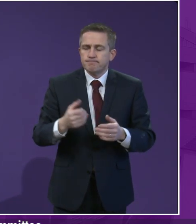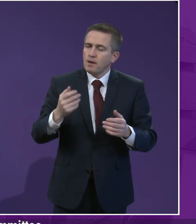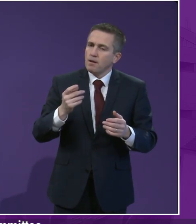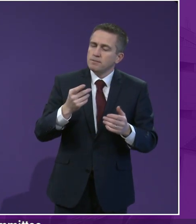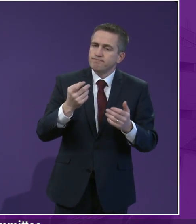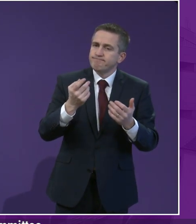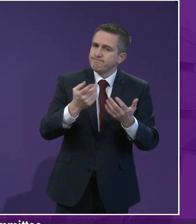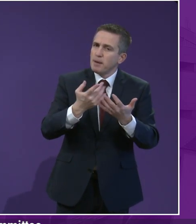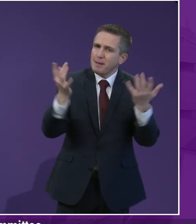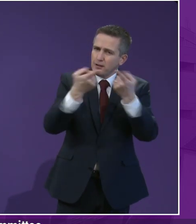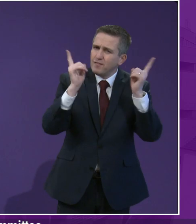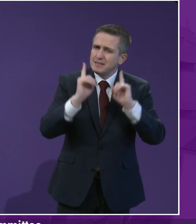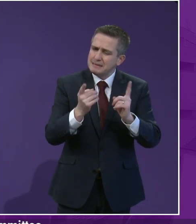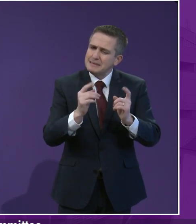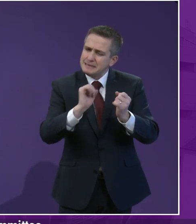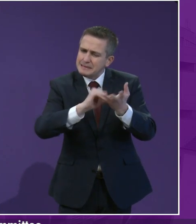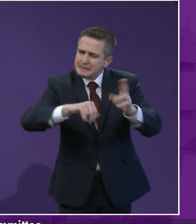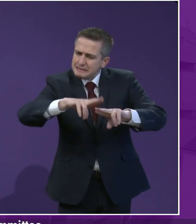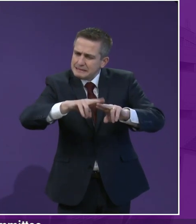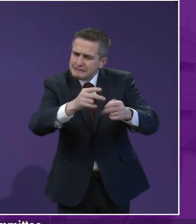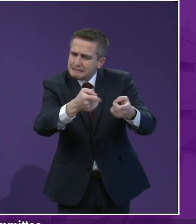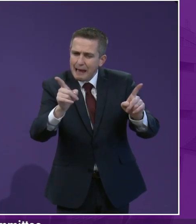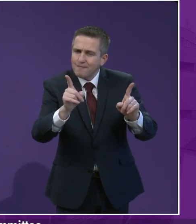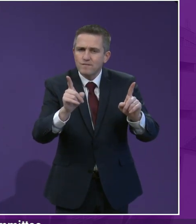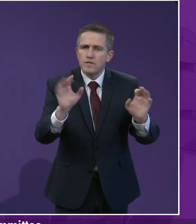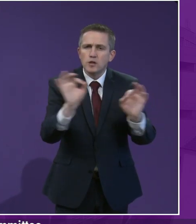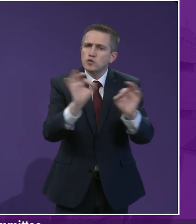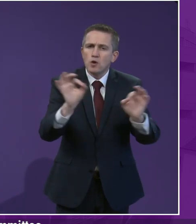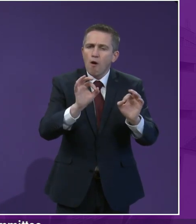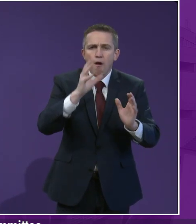there are also support systems that are overstretched.